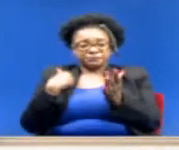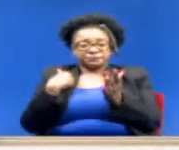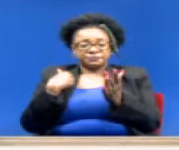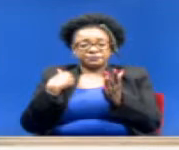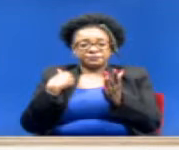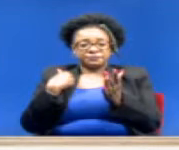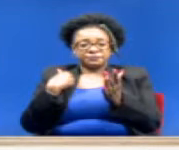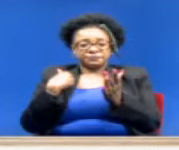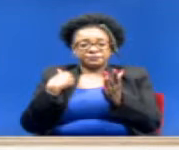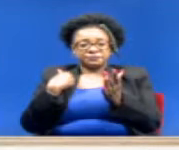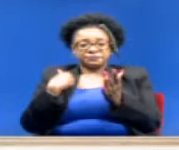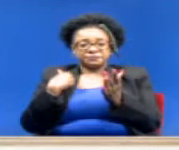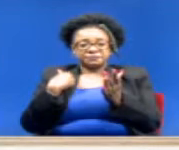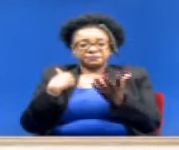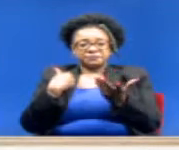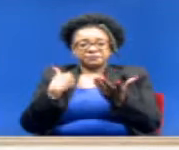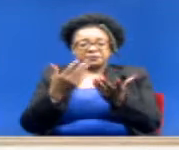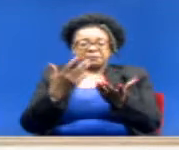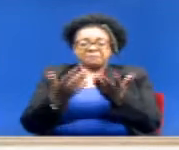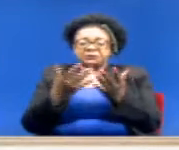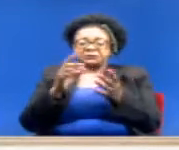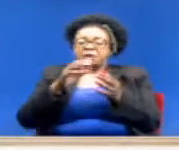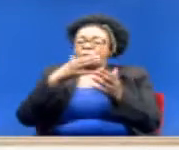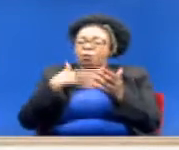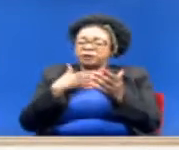be it in the name of seeking for adjournments,